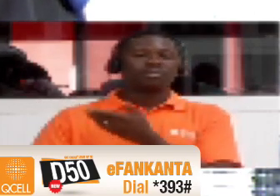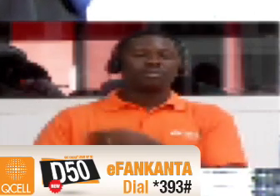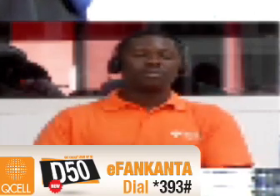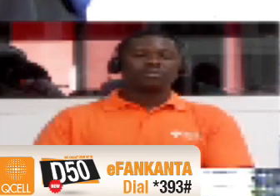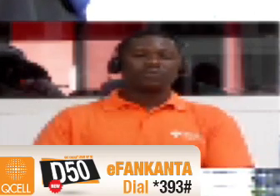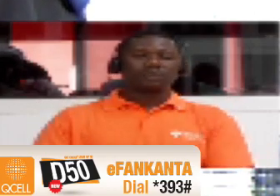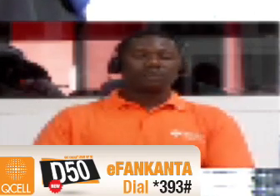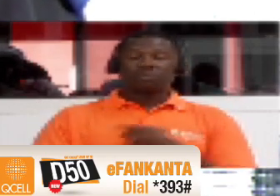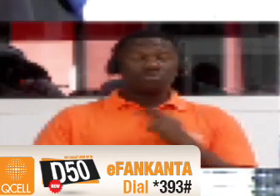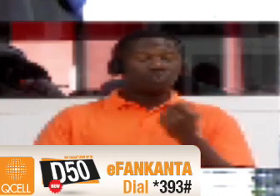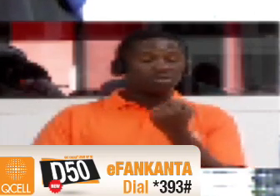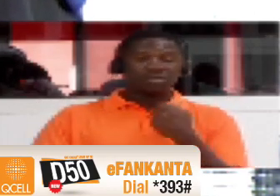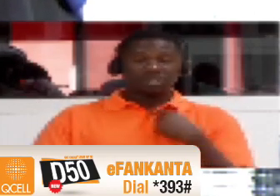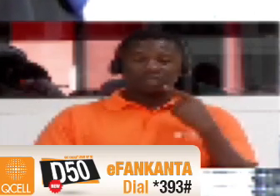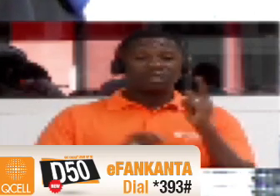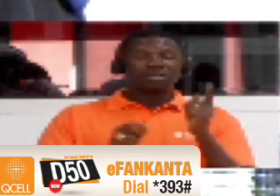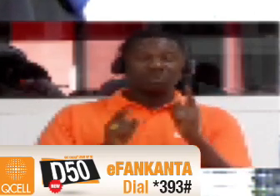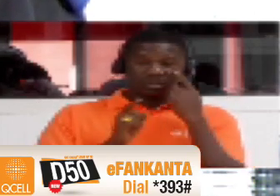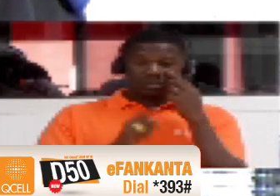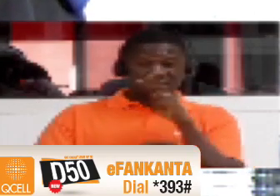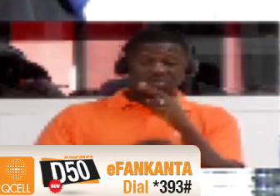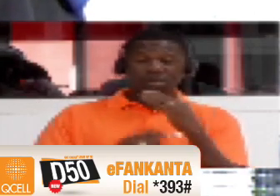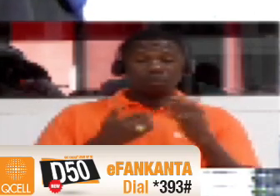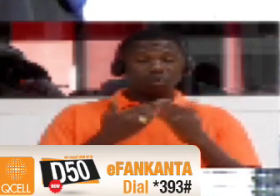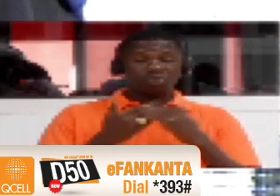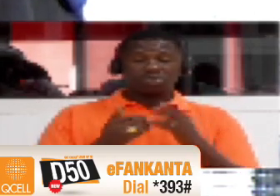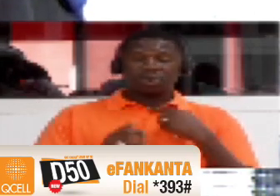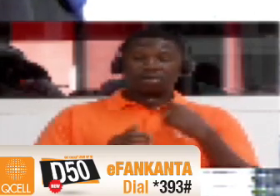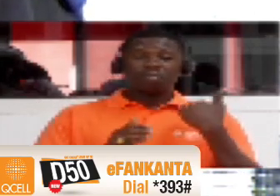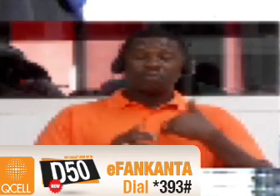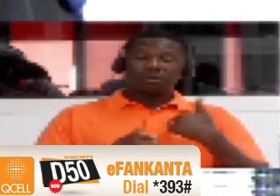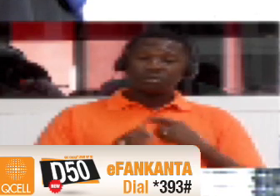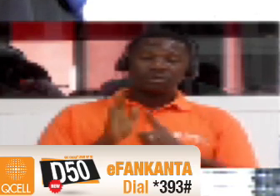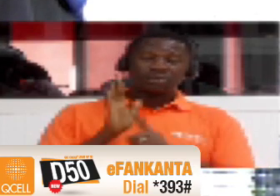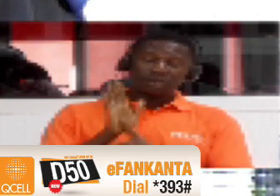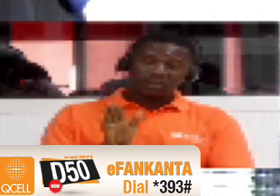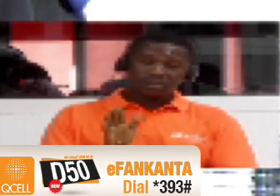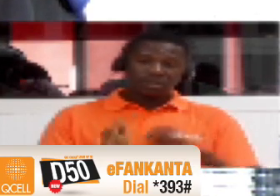nyol. I used to see him a lot on many occasions with people like Nyabali.